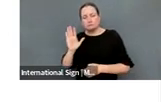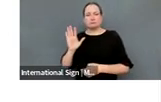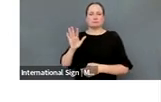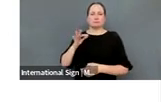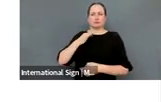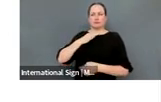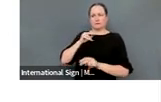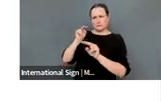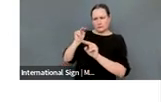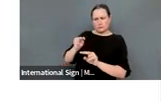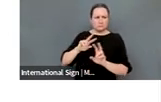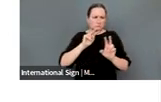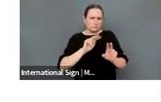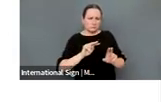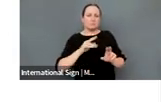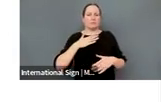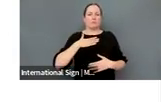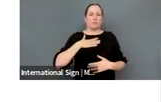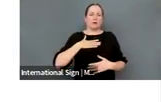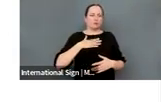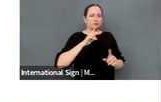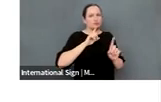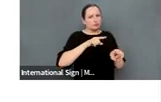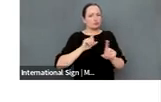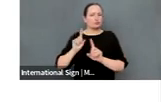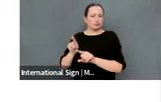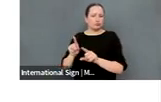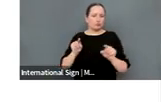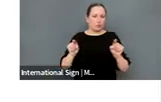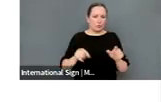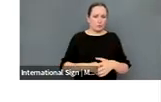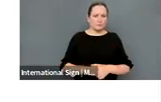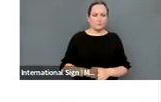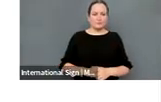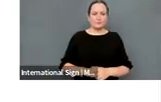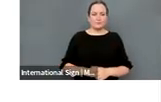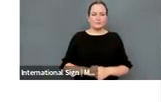so to what gender-responsive social protection system